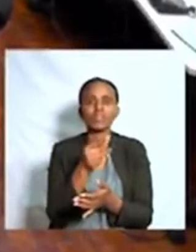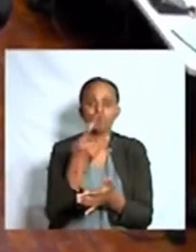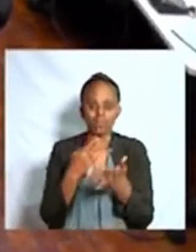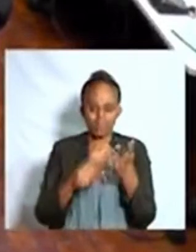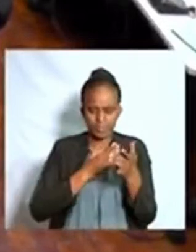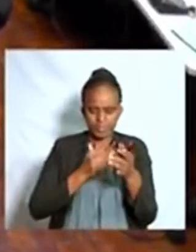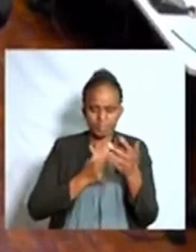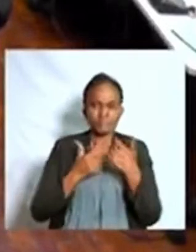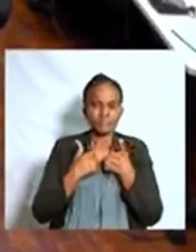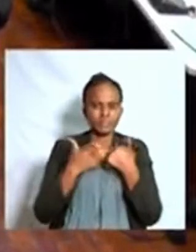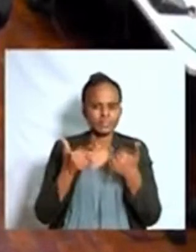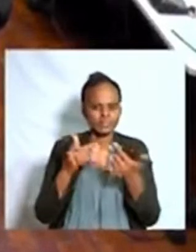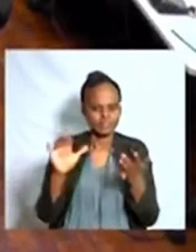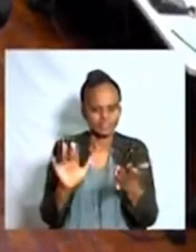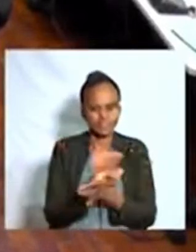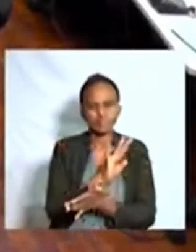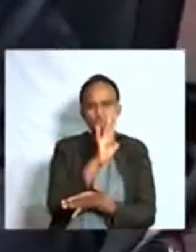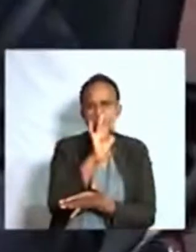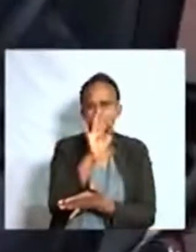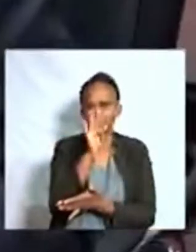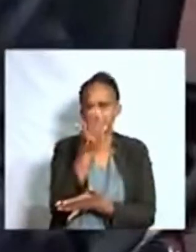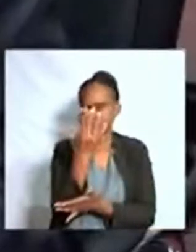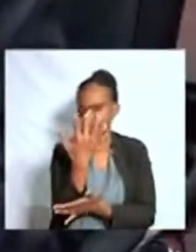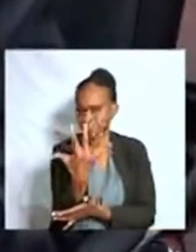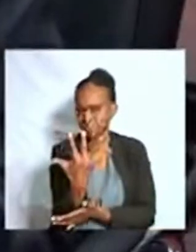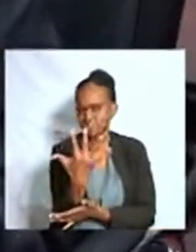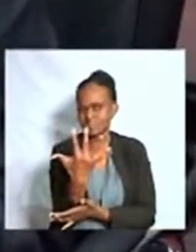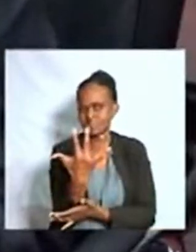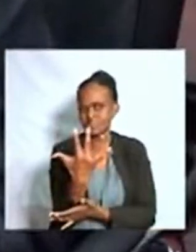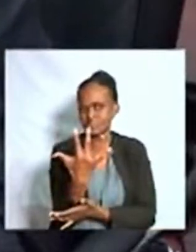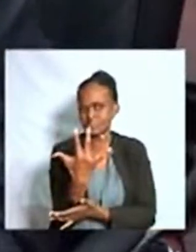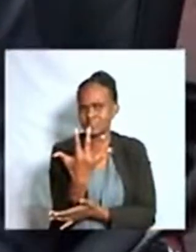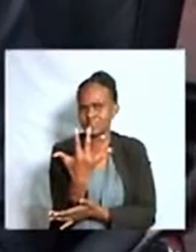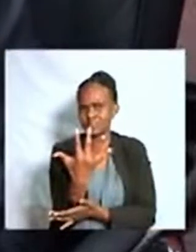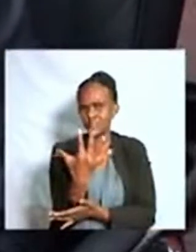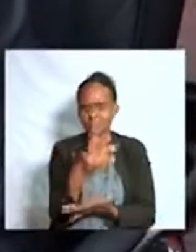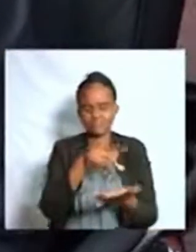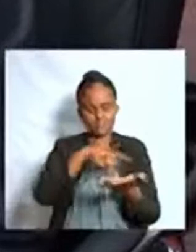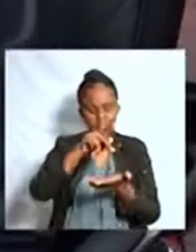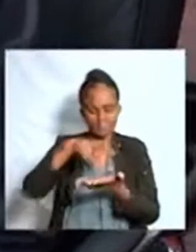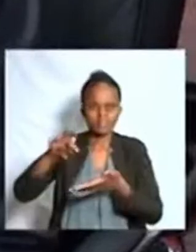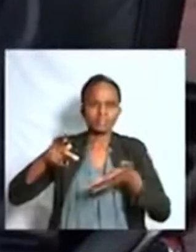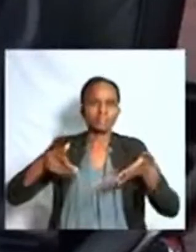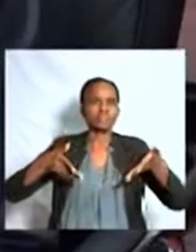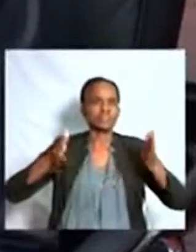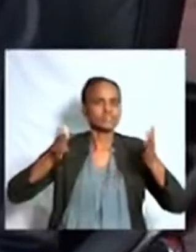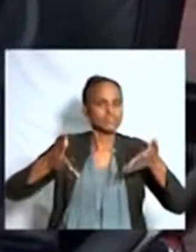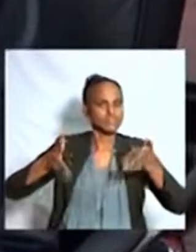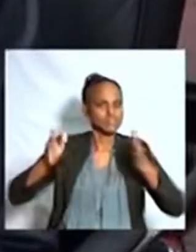have, Chair, now is on page 5. Payment of allowances